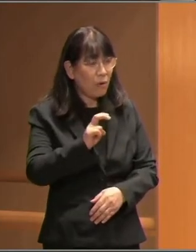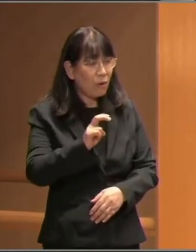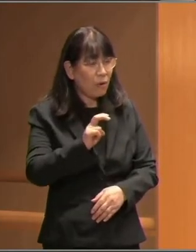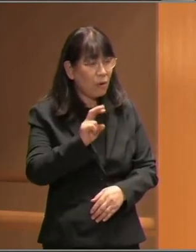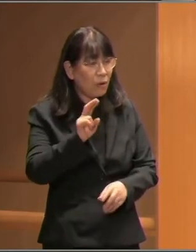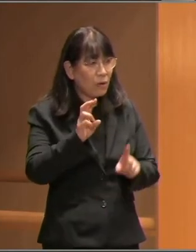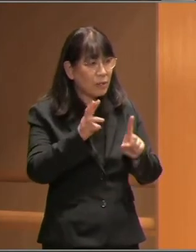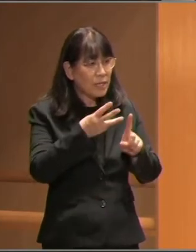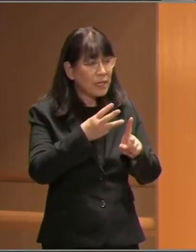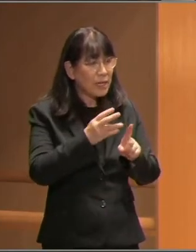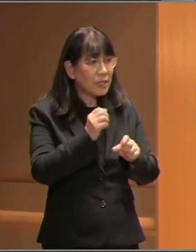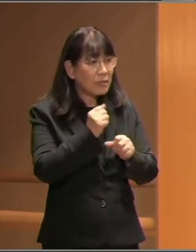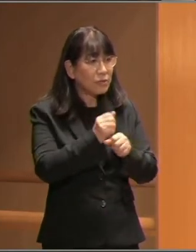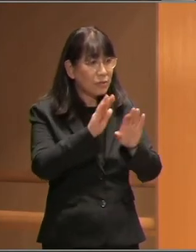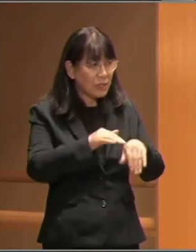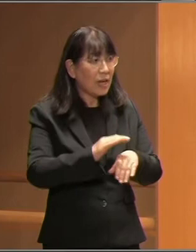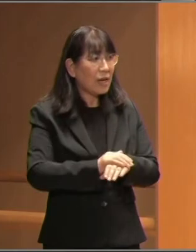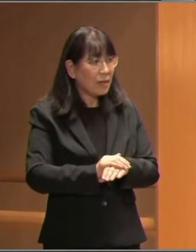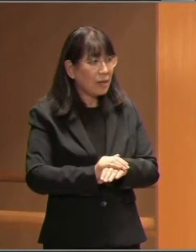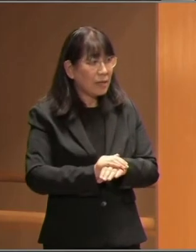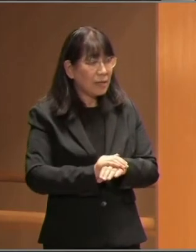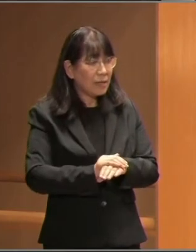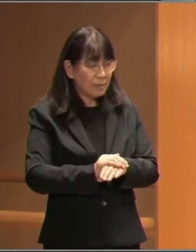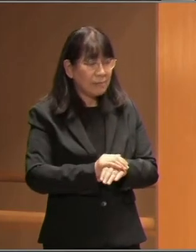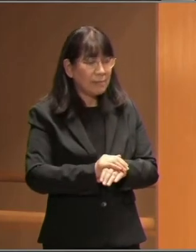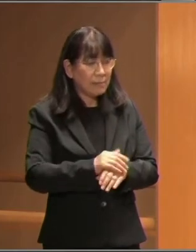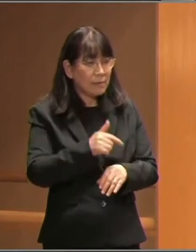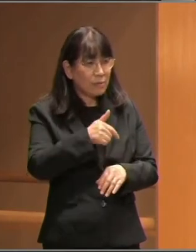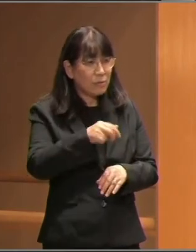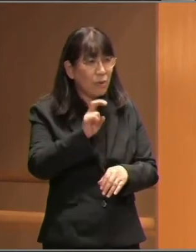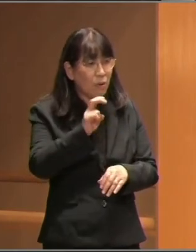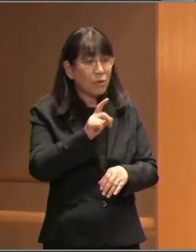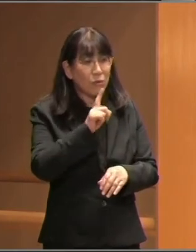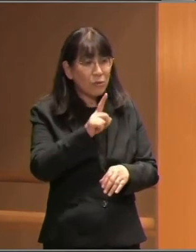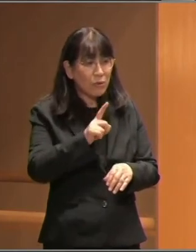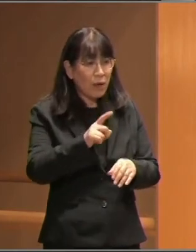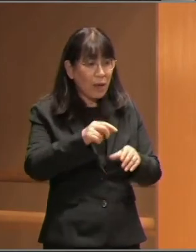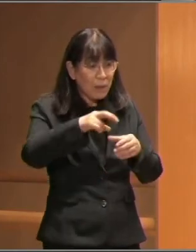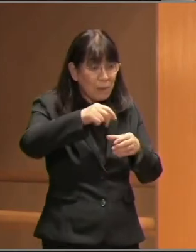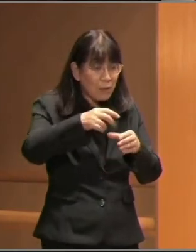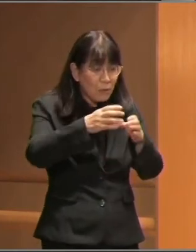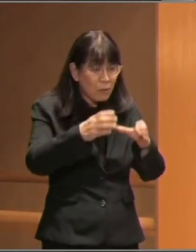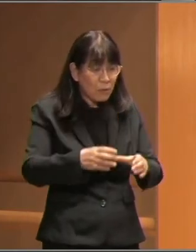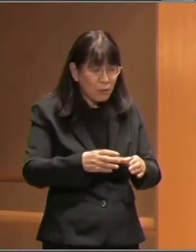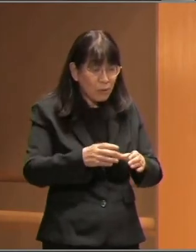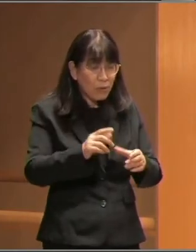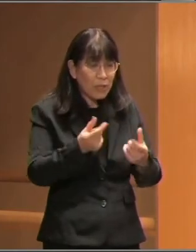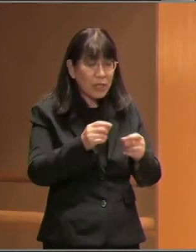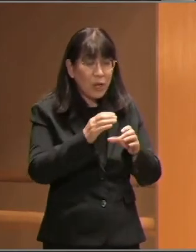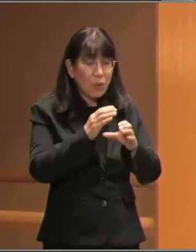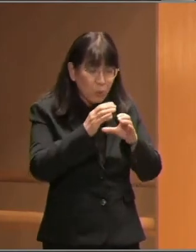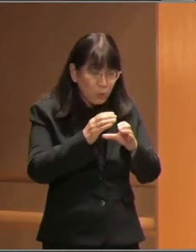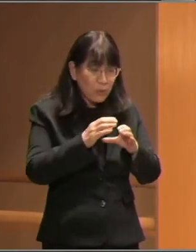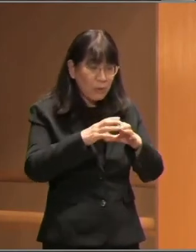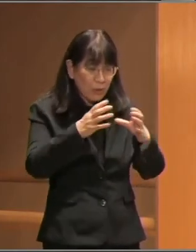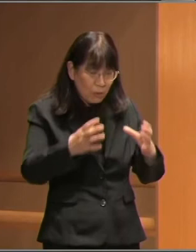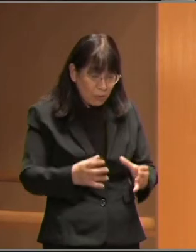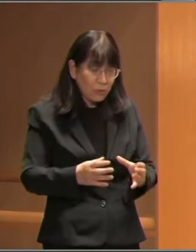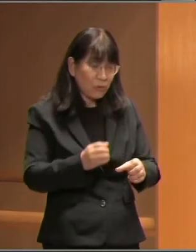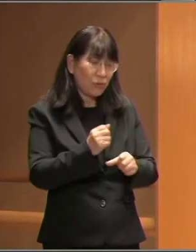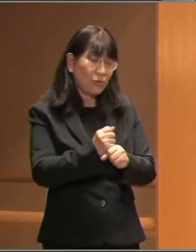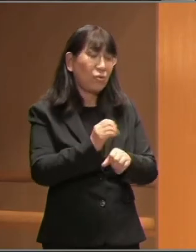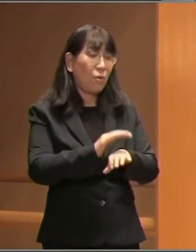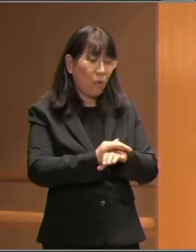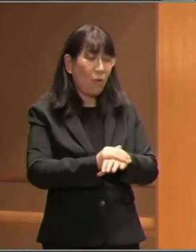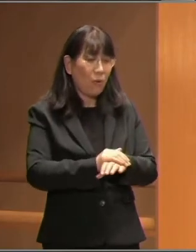hollow parts manufactured with blow molding. So blow is the method which